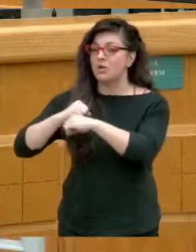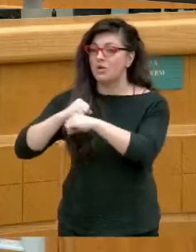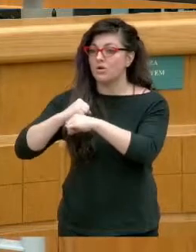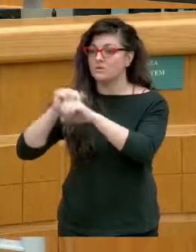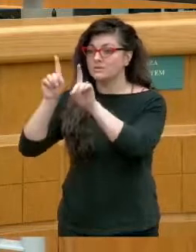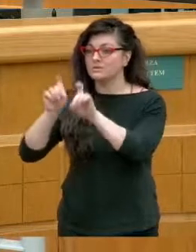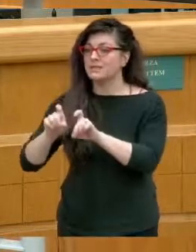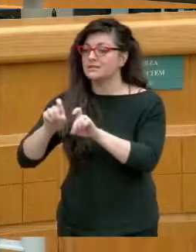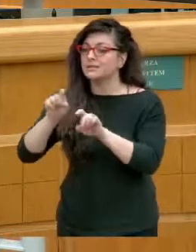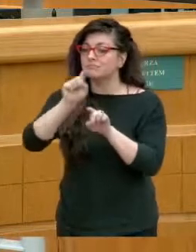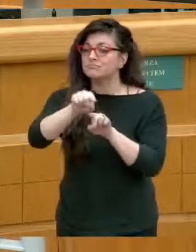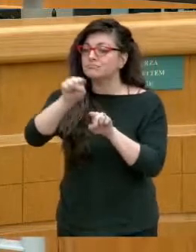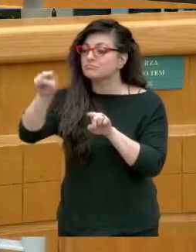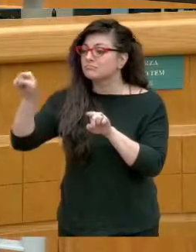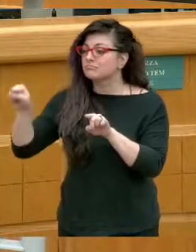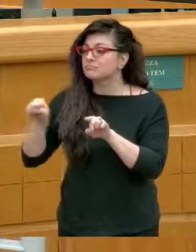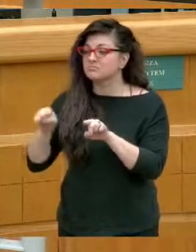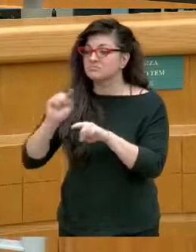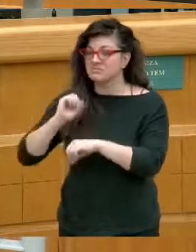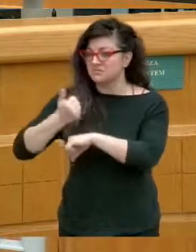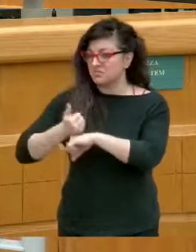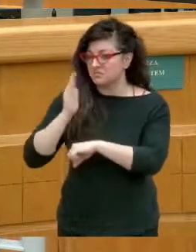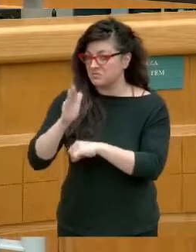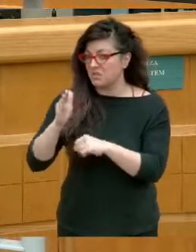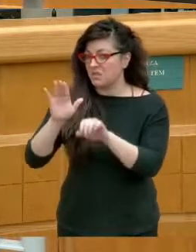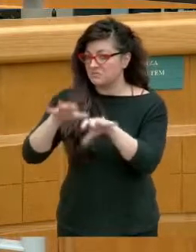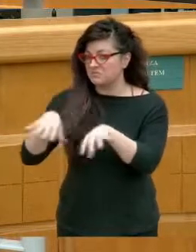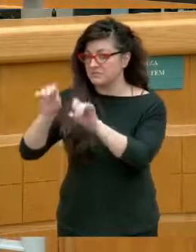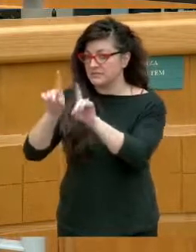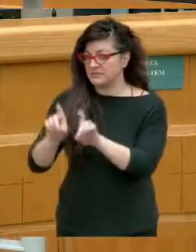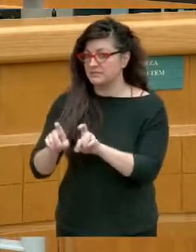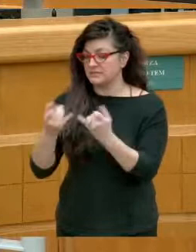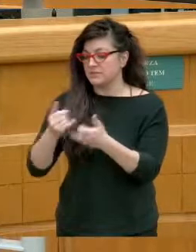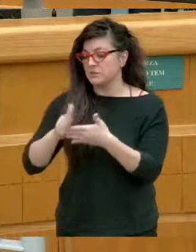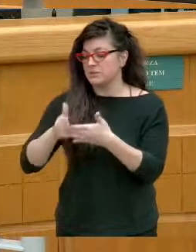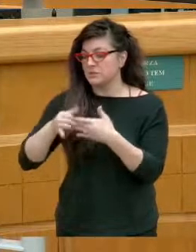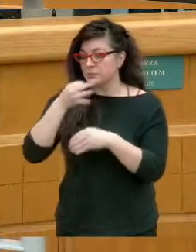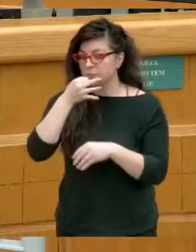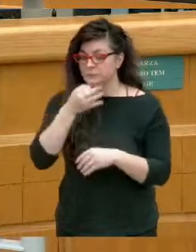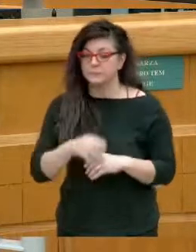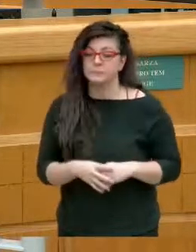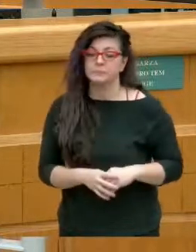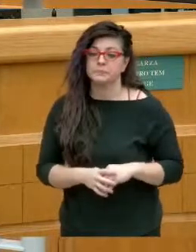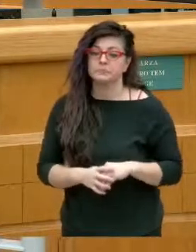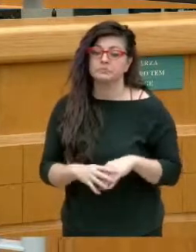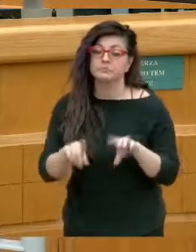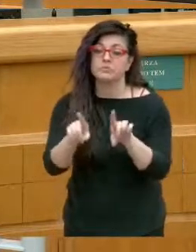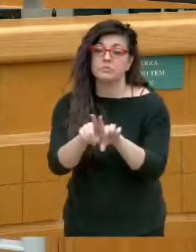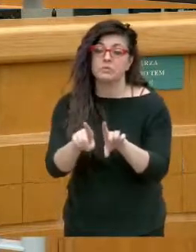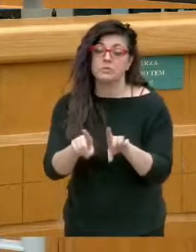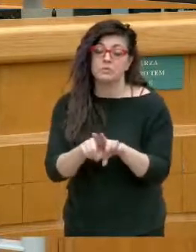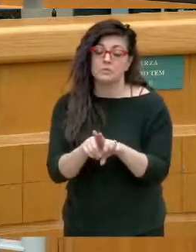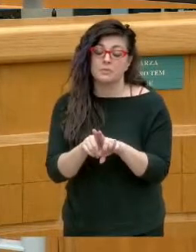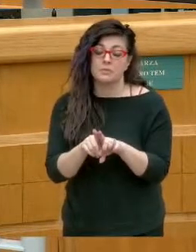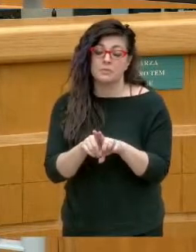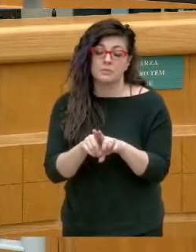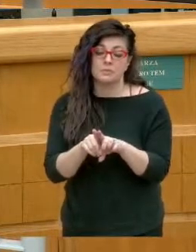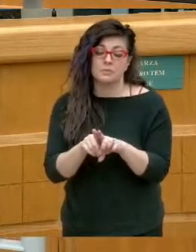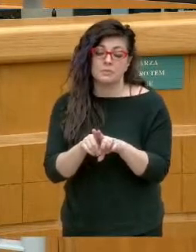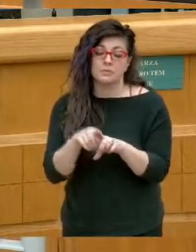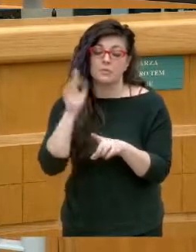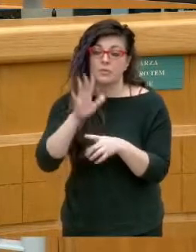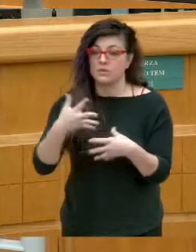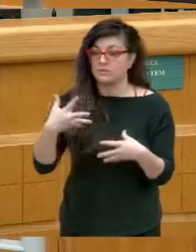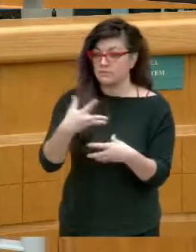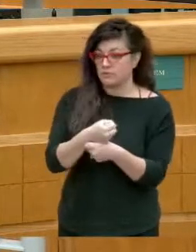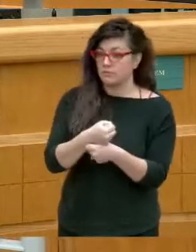weekend. And then I'm going to just do, what I'm going to do also is a summary of what